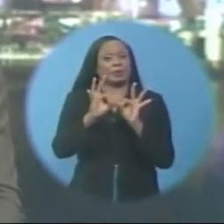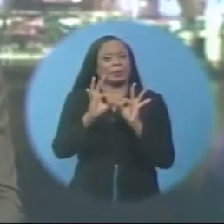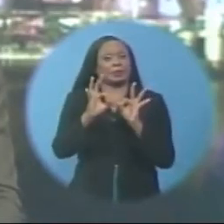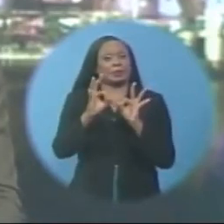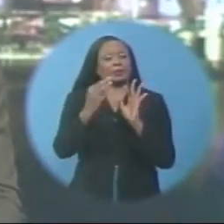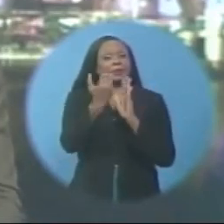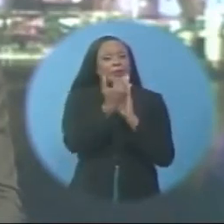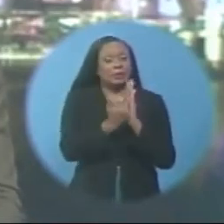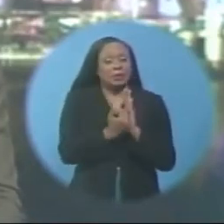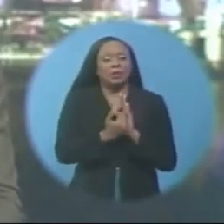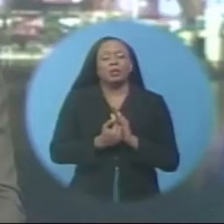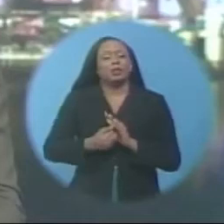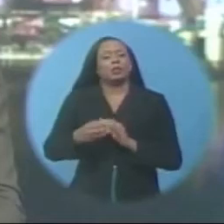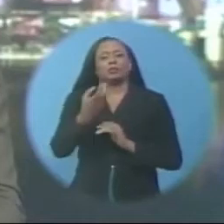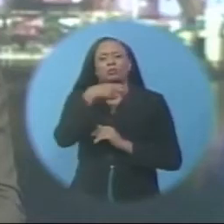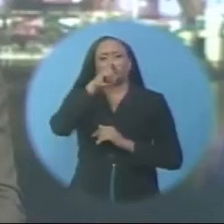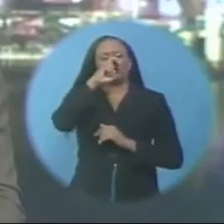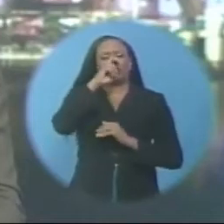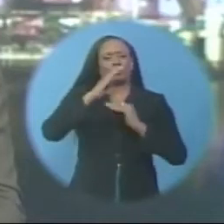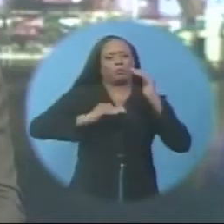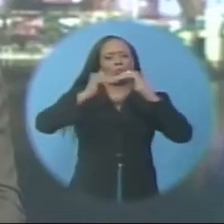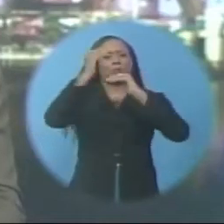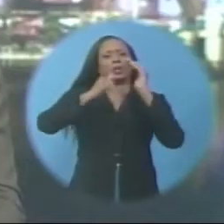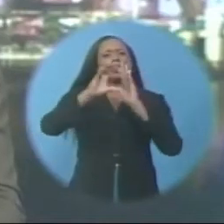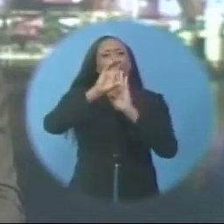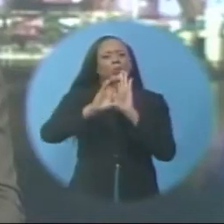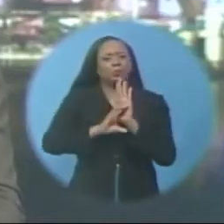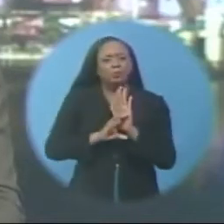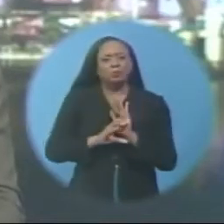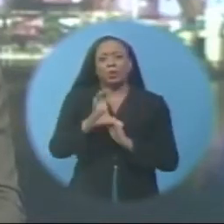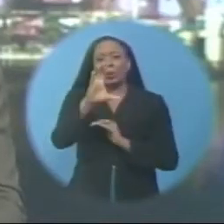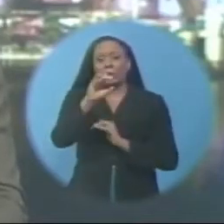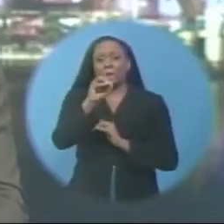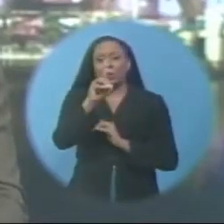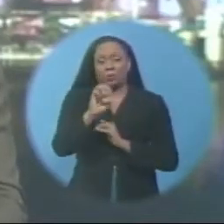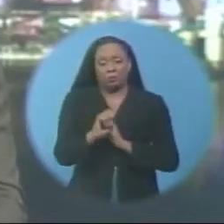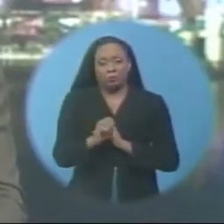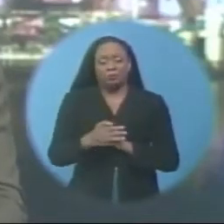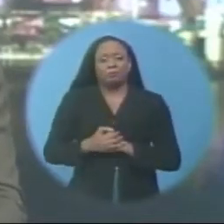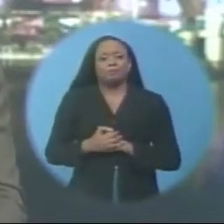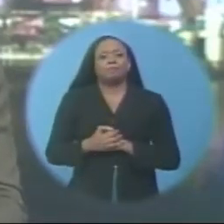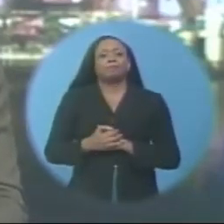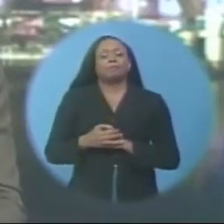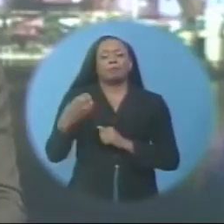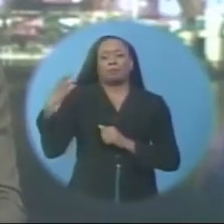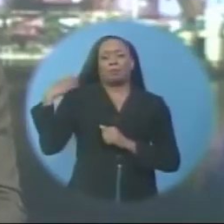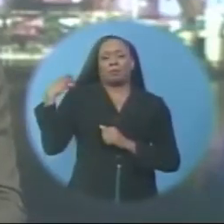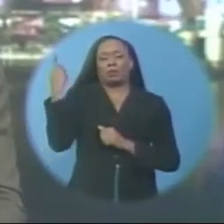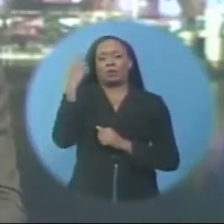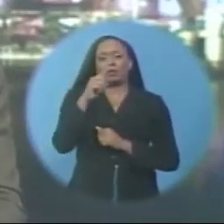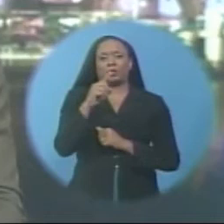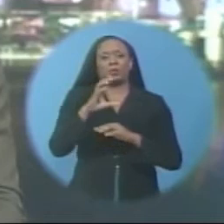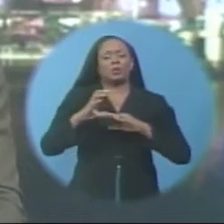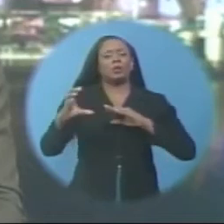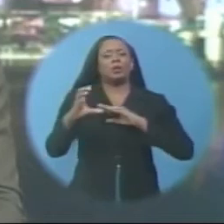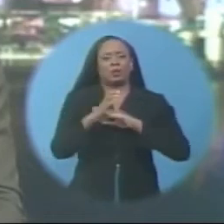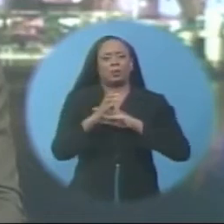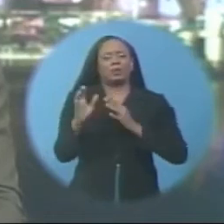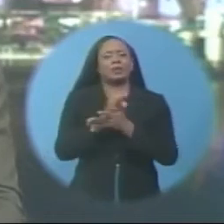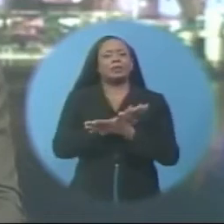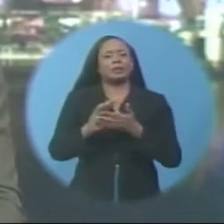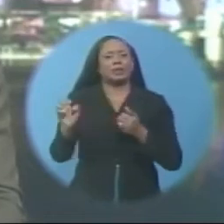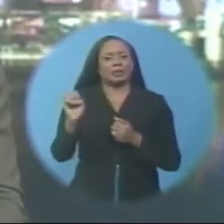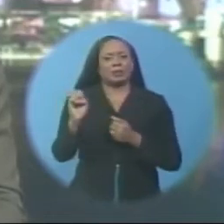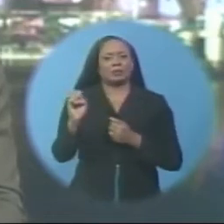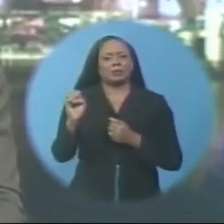the Caribbean Disaster Emergency Management Agency, Ronald Jackson. According to him, he has seen enough evidence to